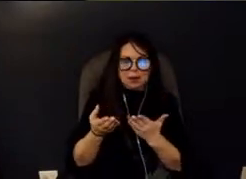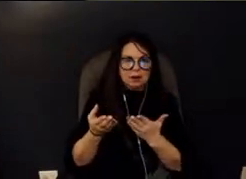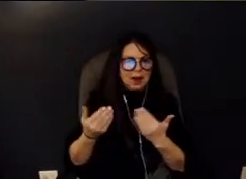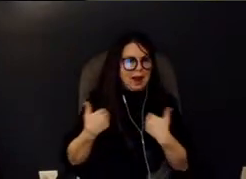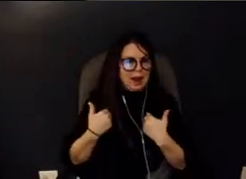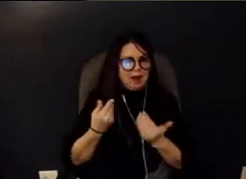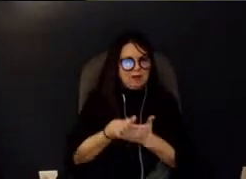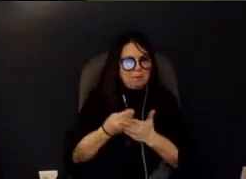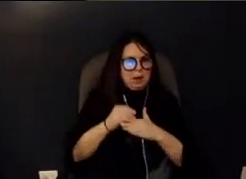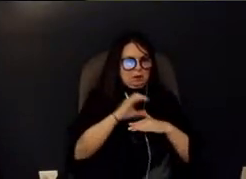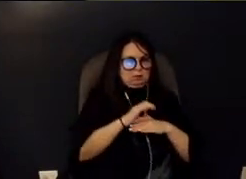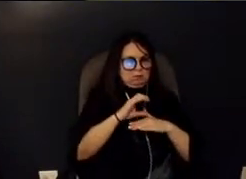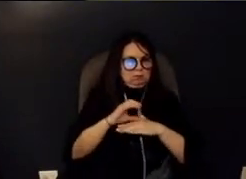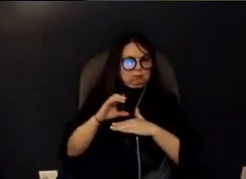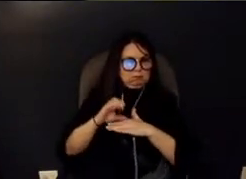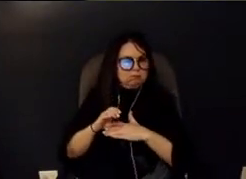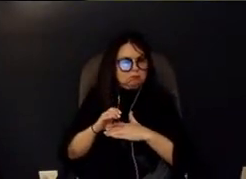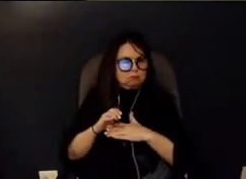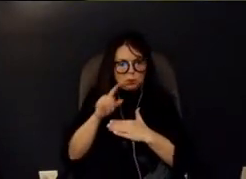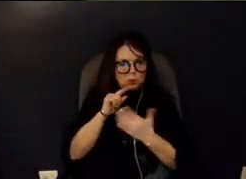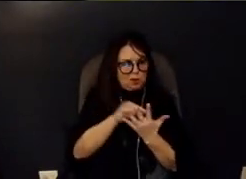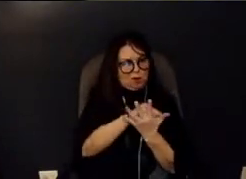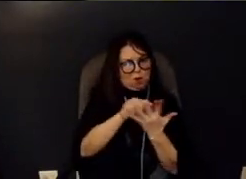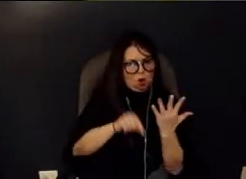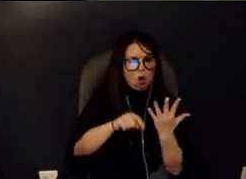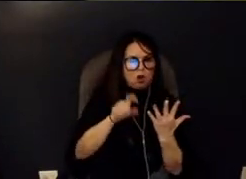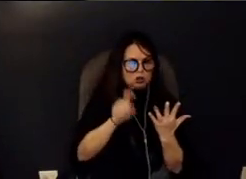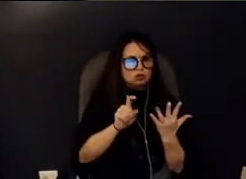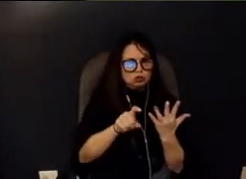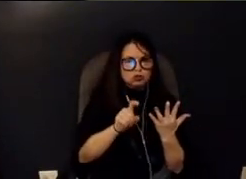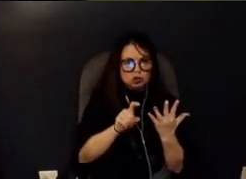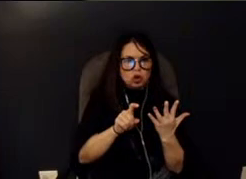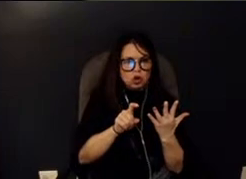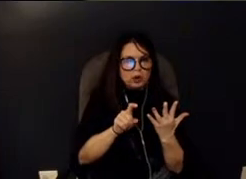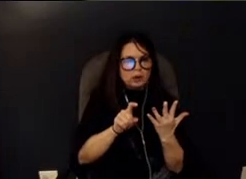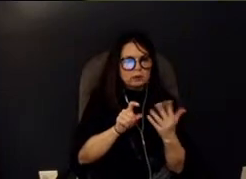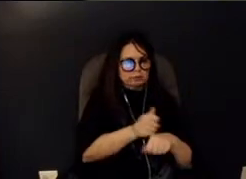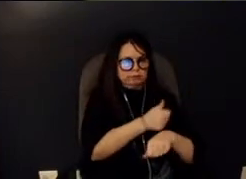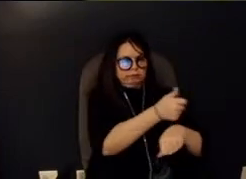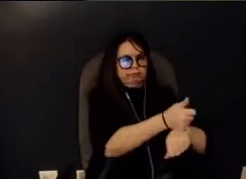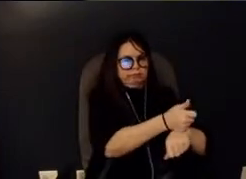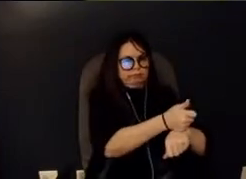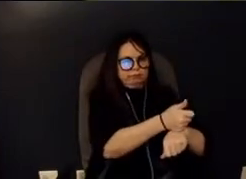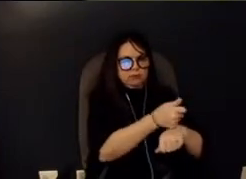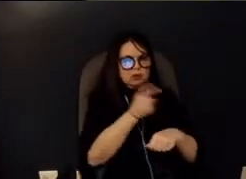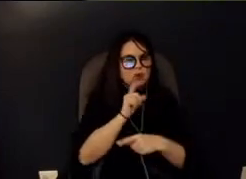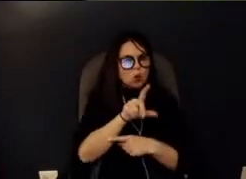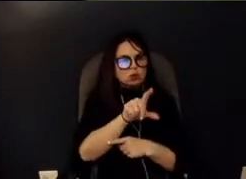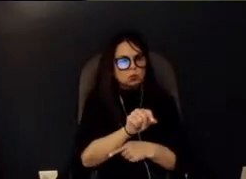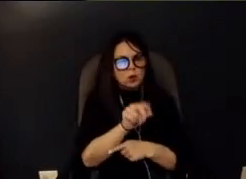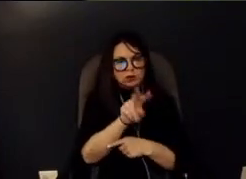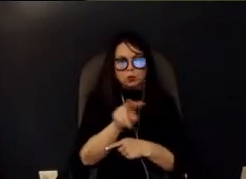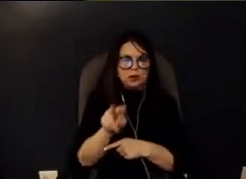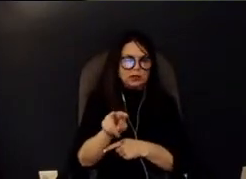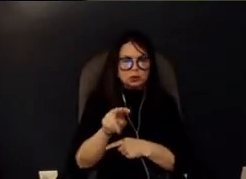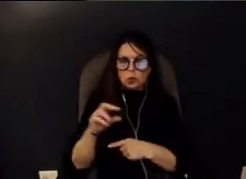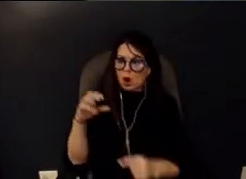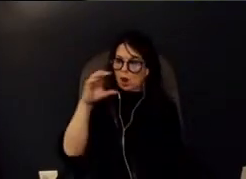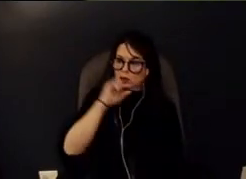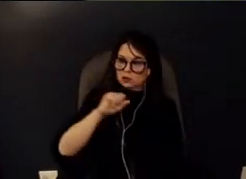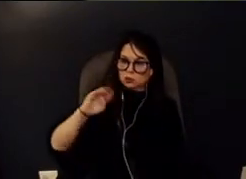table for funding in 2022, and not assuming that MPD will continue with a